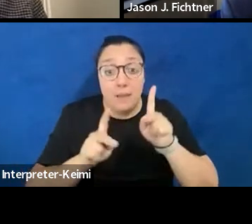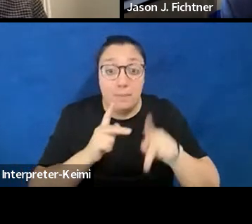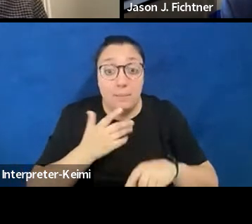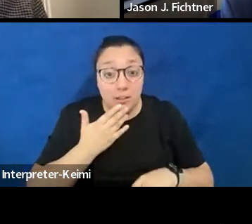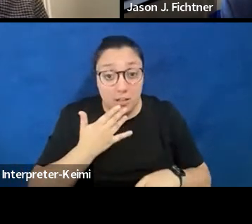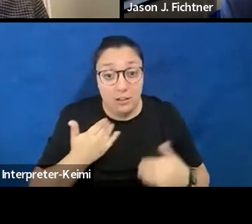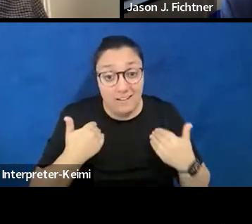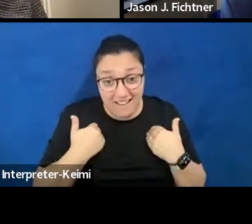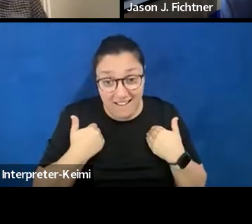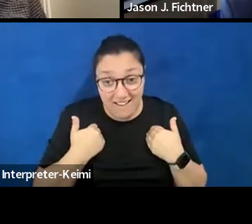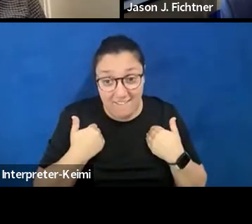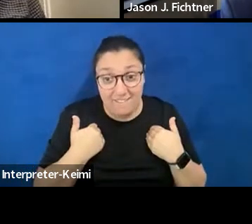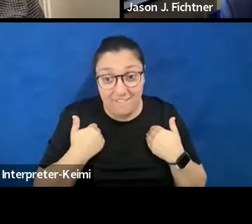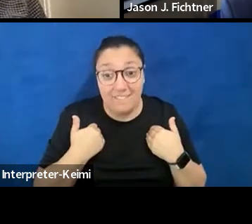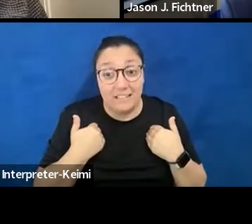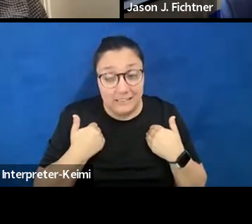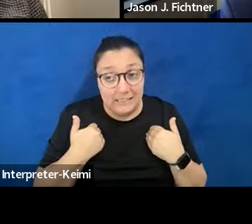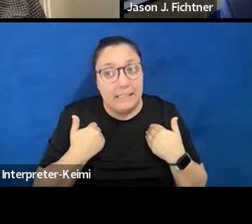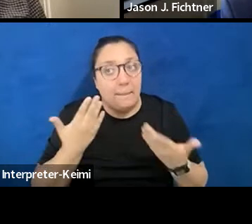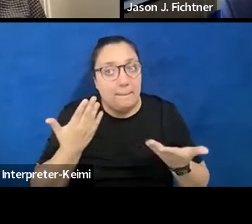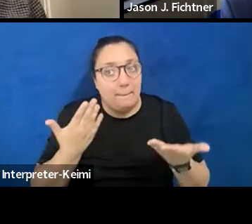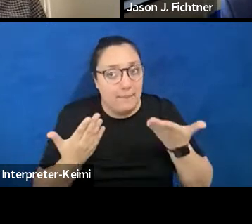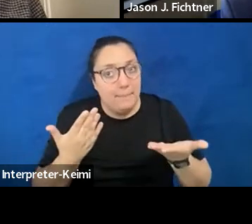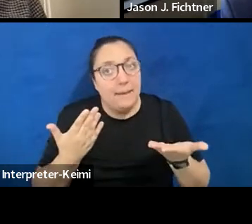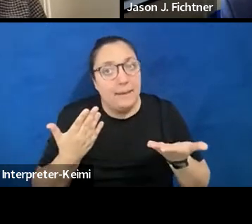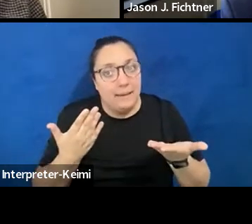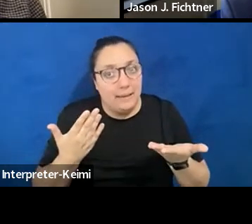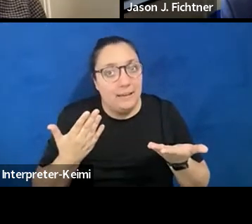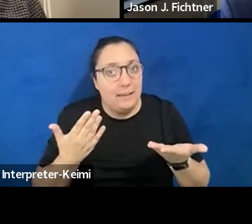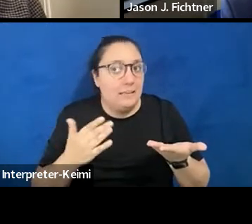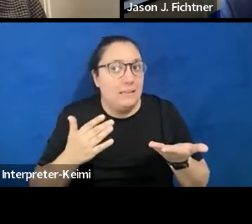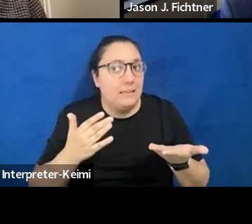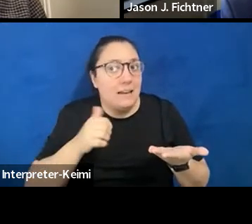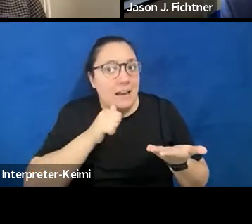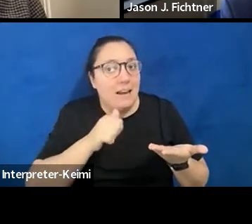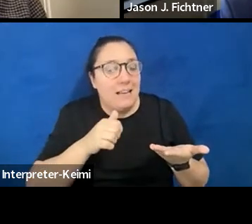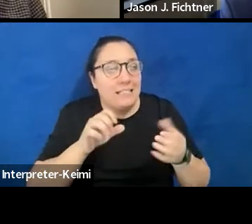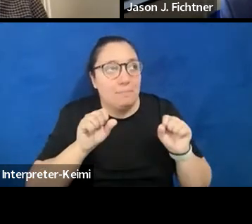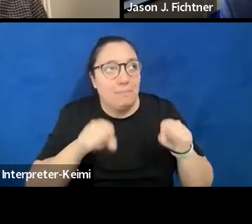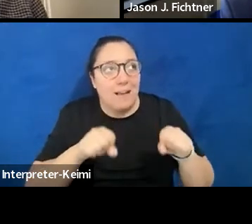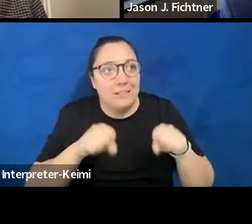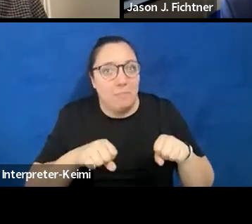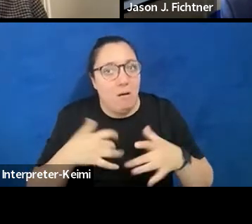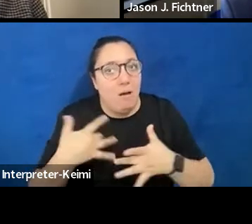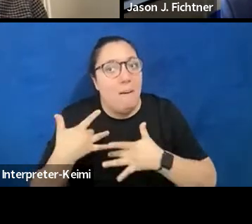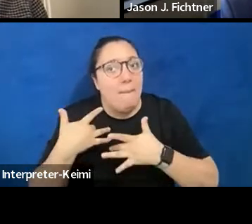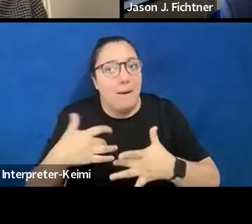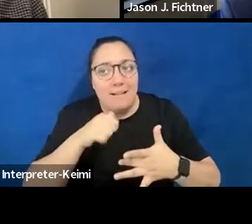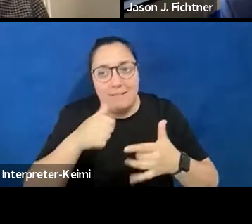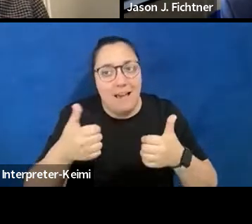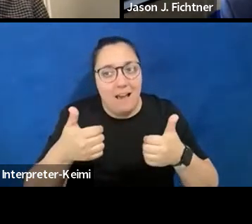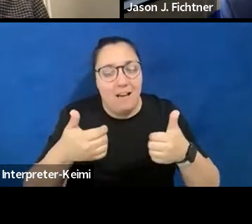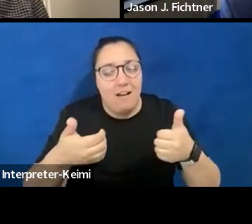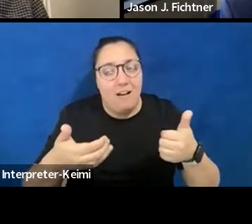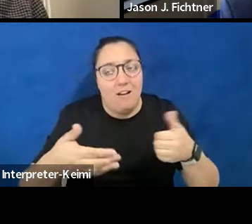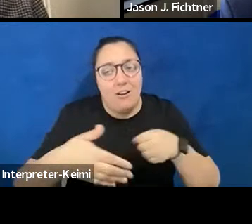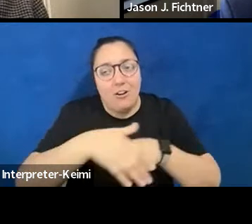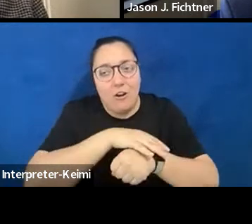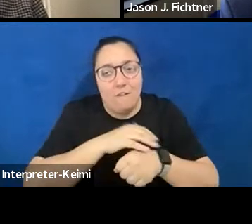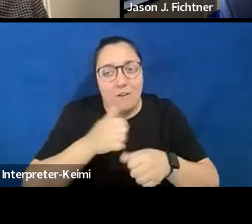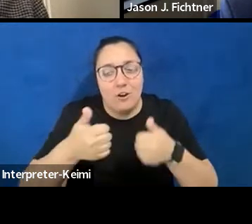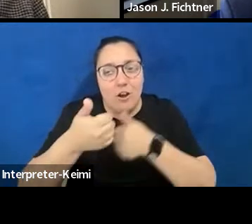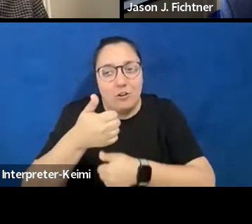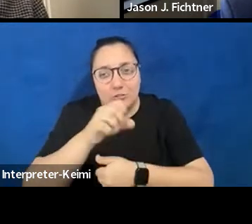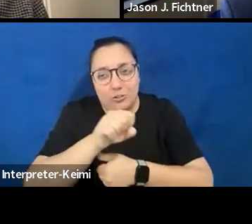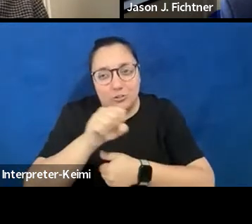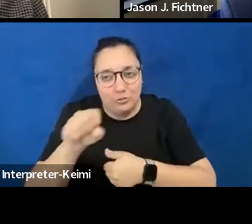are less likely to be covered by Social Security, which means that they then may not have access to benefits. One